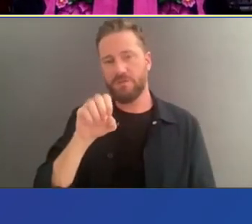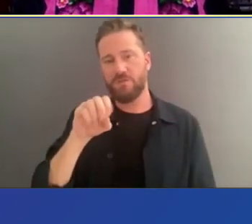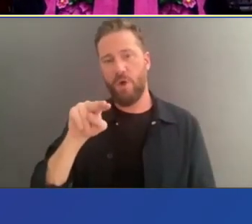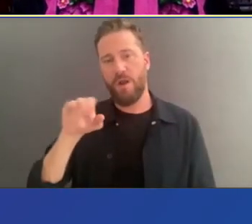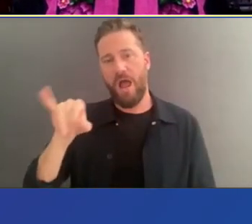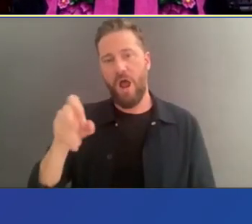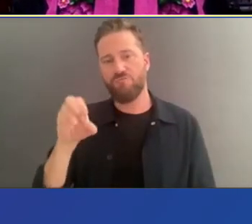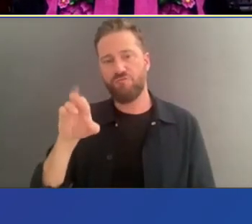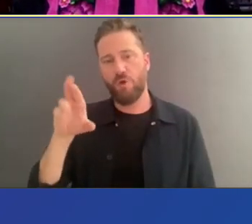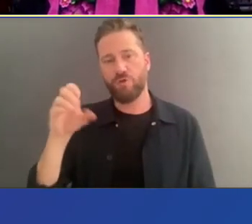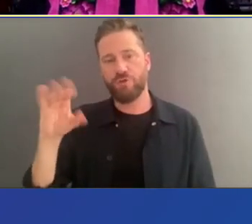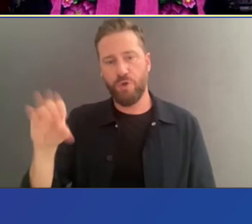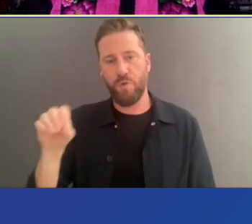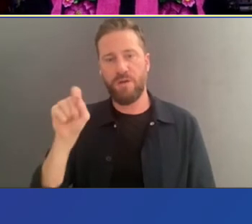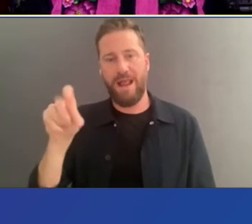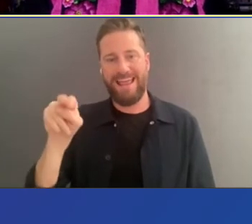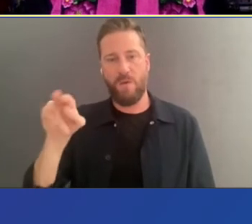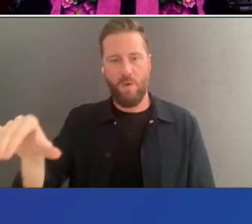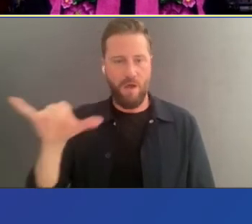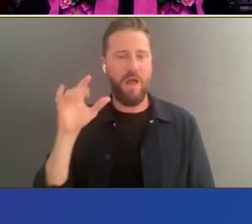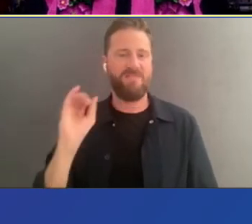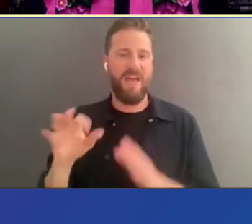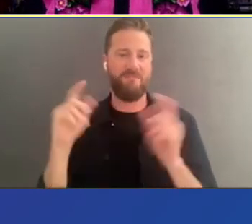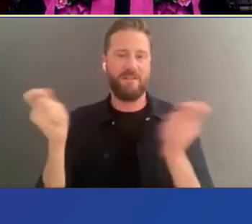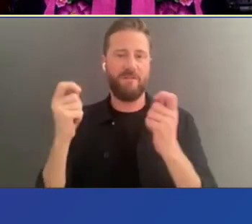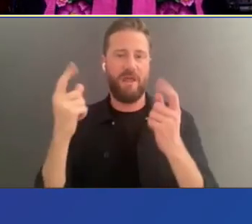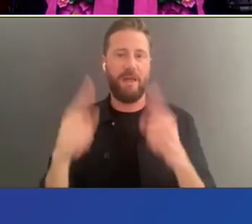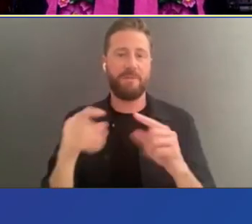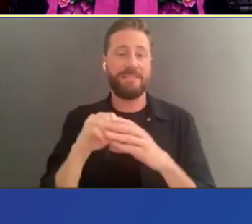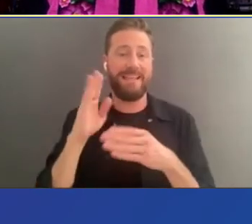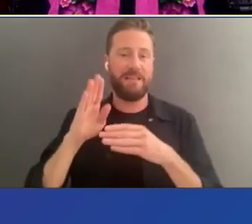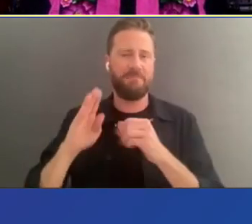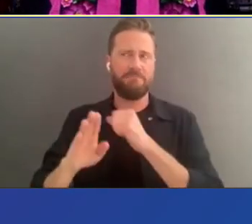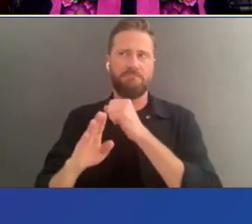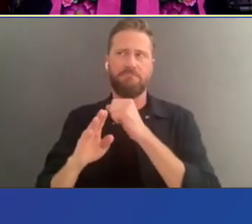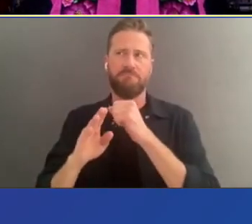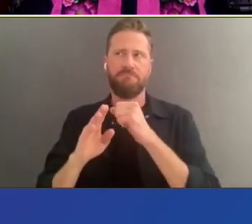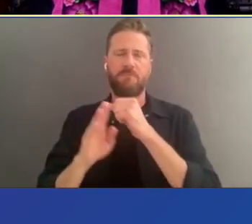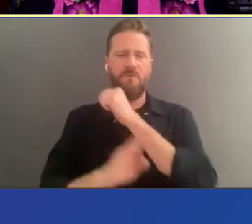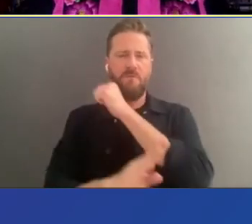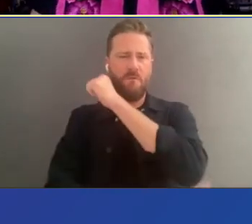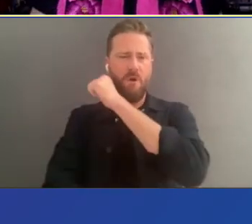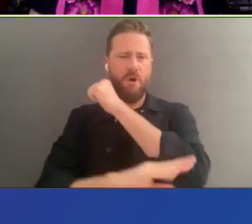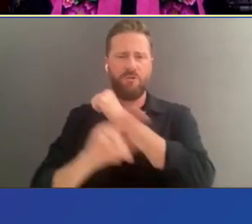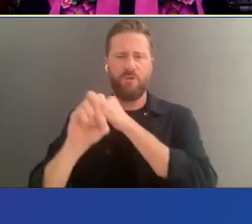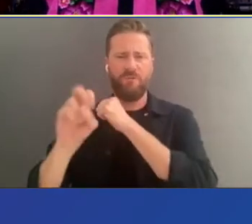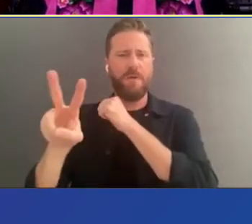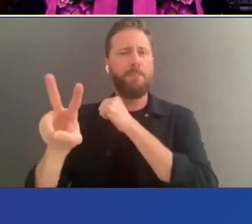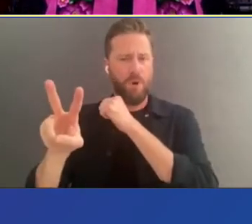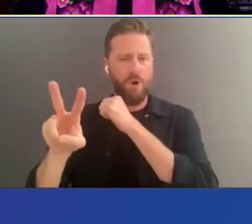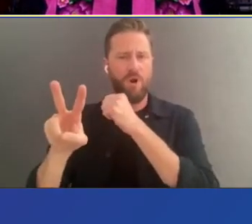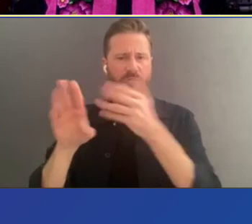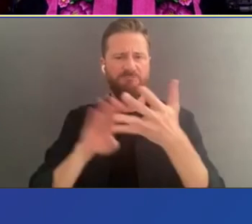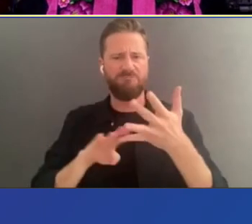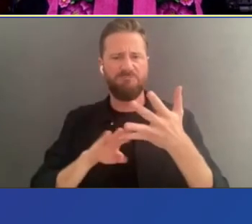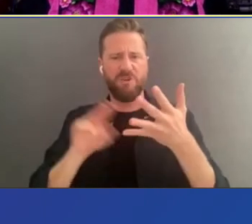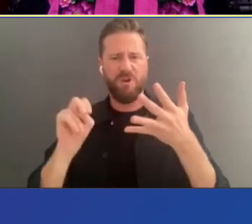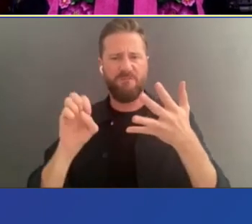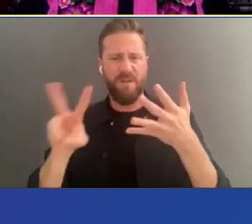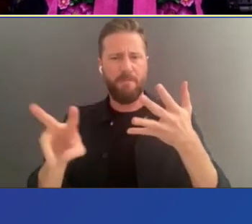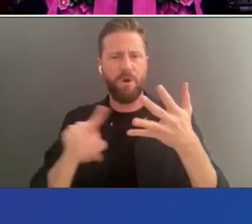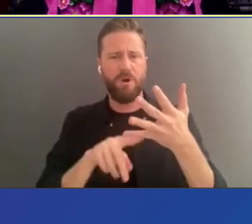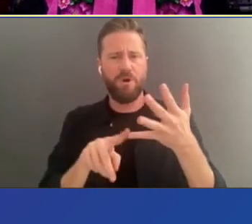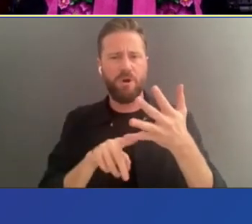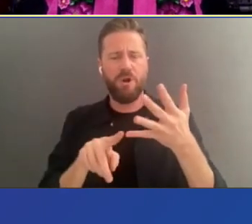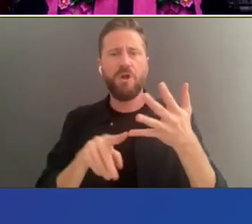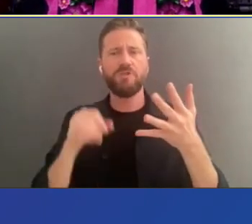media. Our festival takes place in late November. This year is going to be in Queens, so we hope you can join us. We